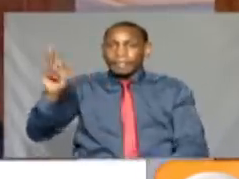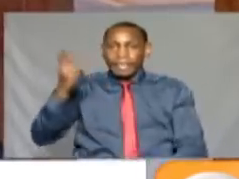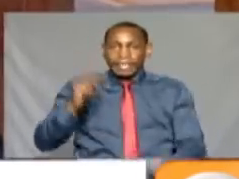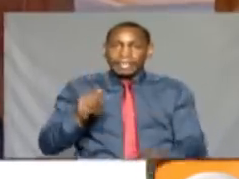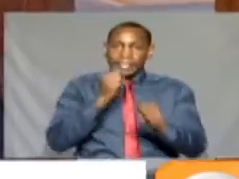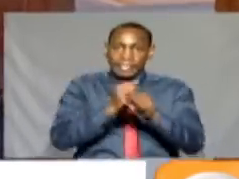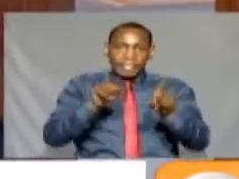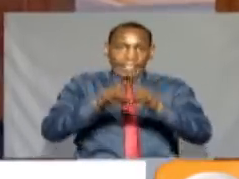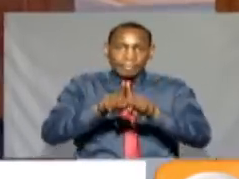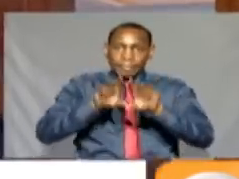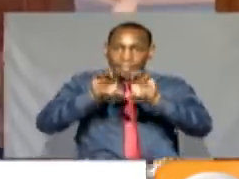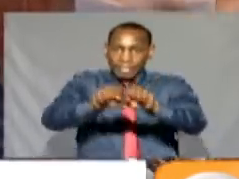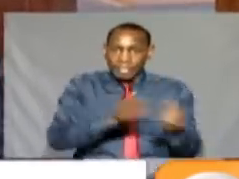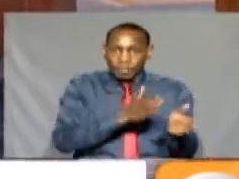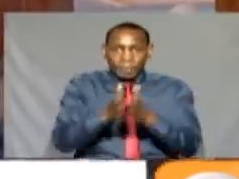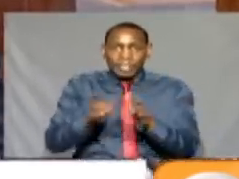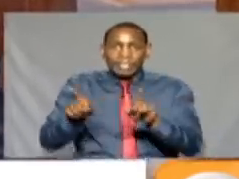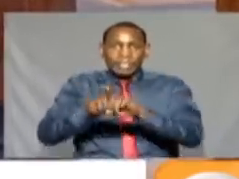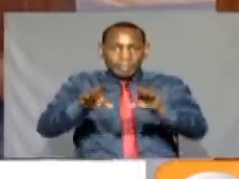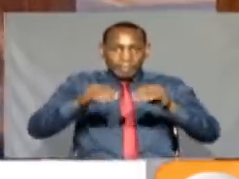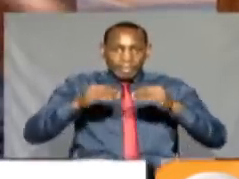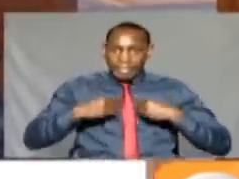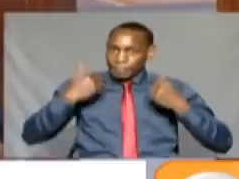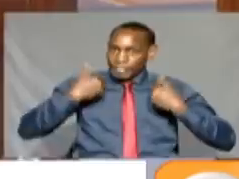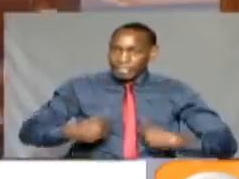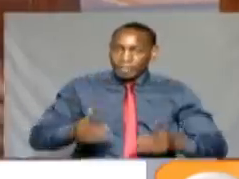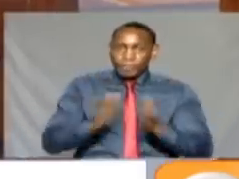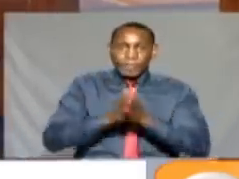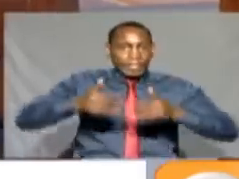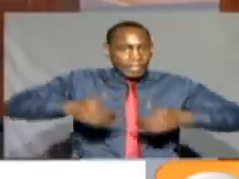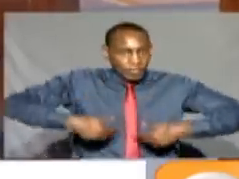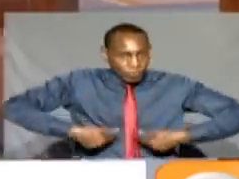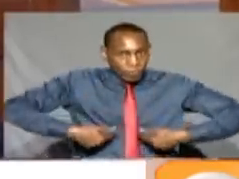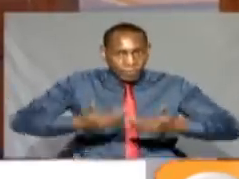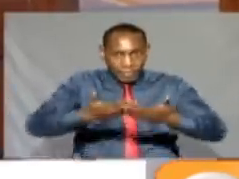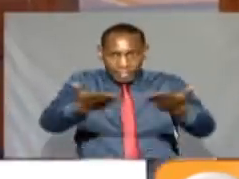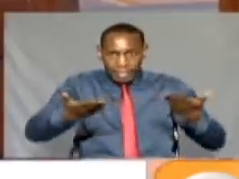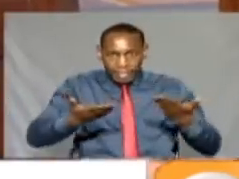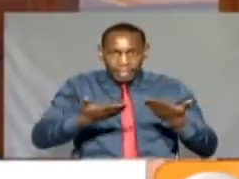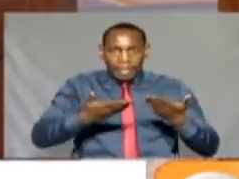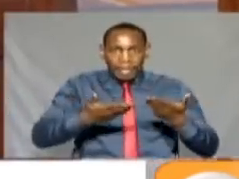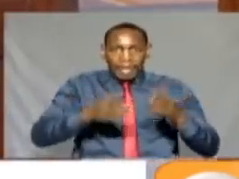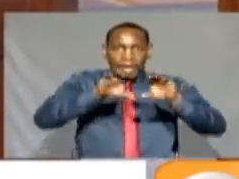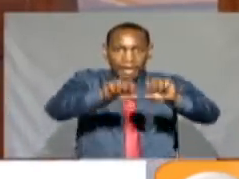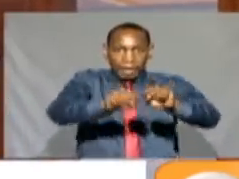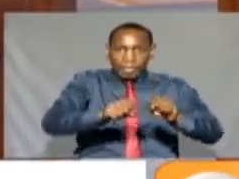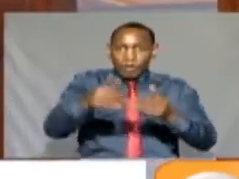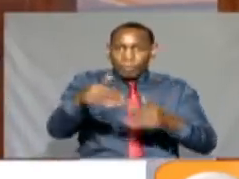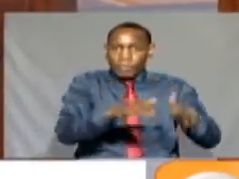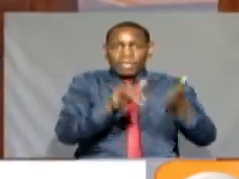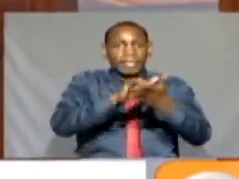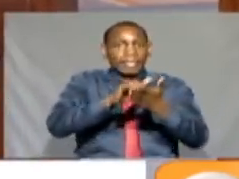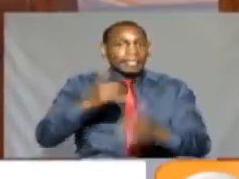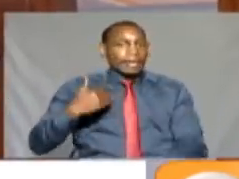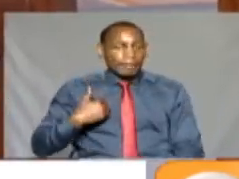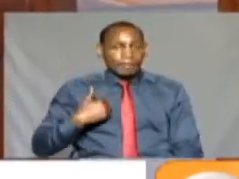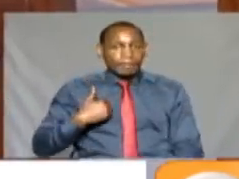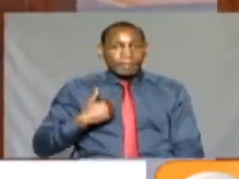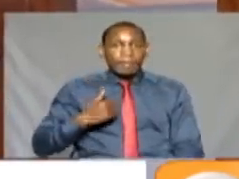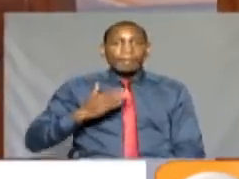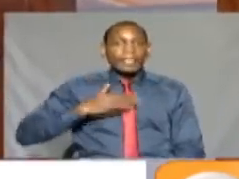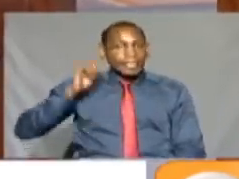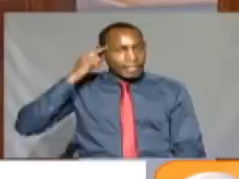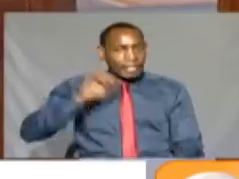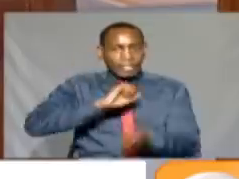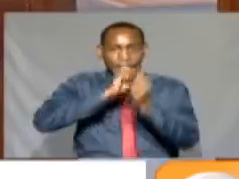doing that, yeah, succession planning, and allowing ourselves and allowing our young people to take some of the spaces that we have, yeah, I think it will change the